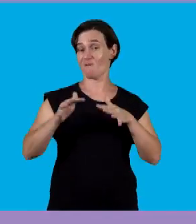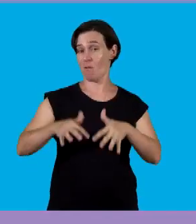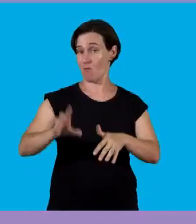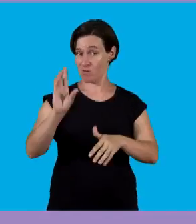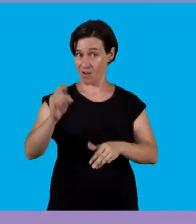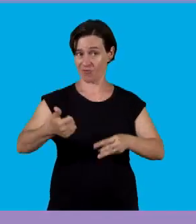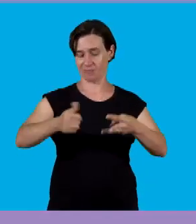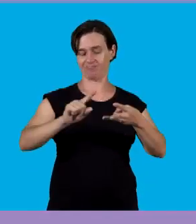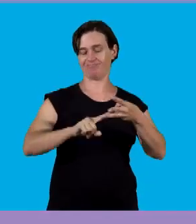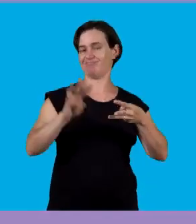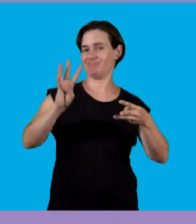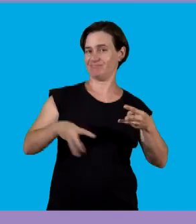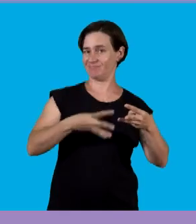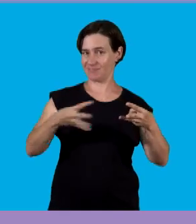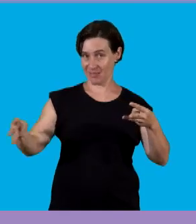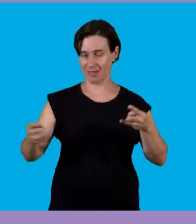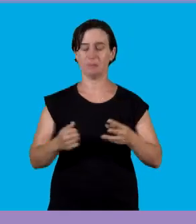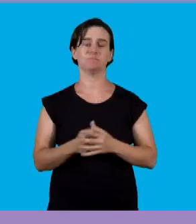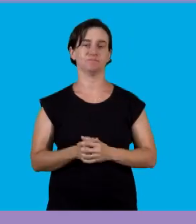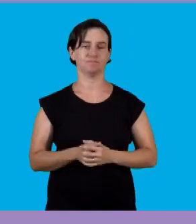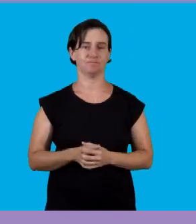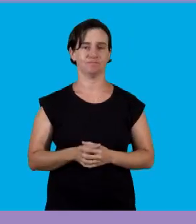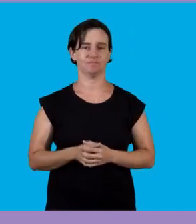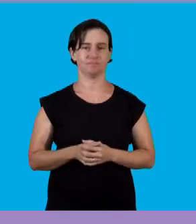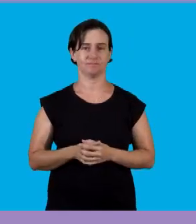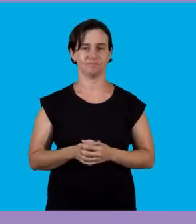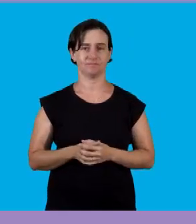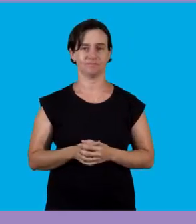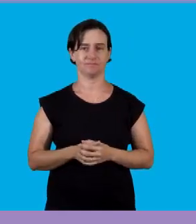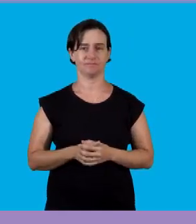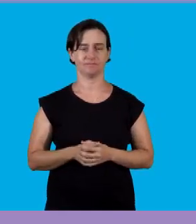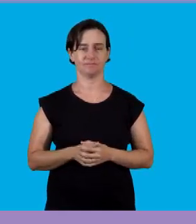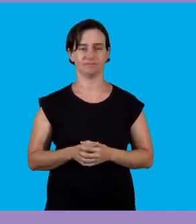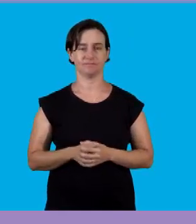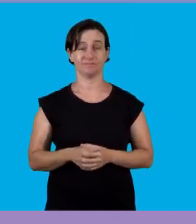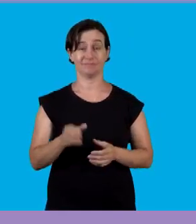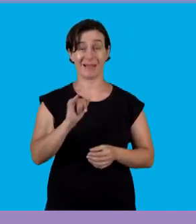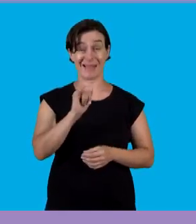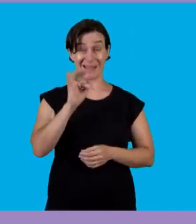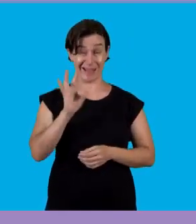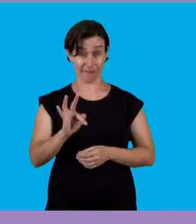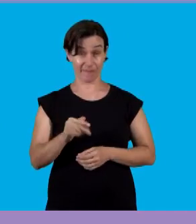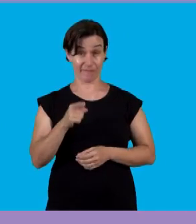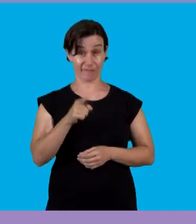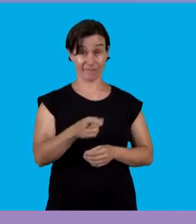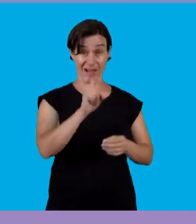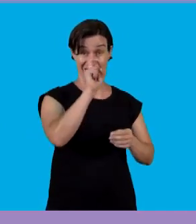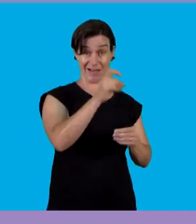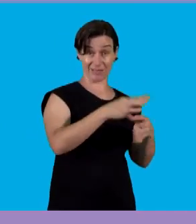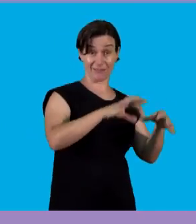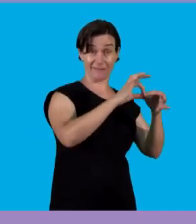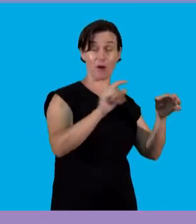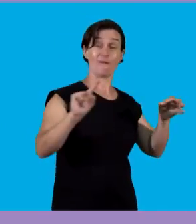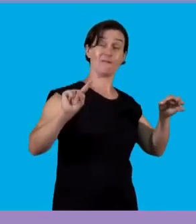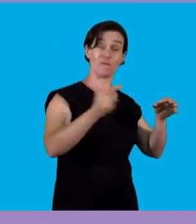flow diagram, and number 3 in a table if the input values are the first